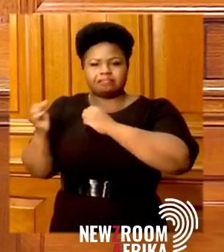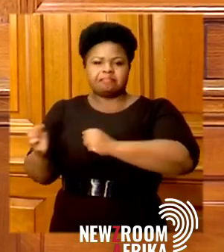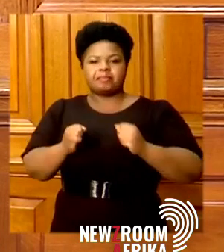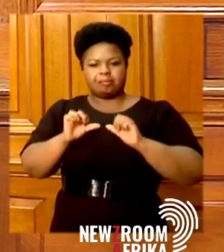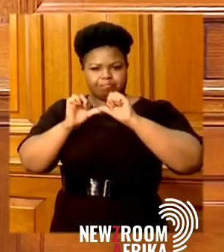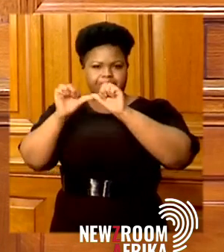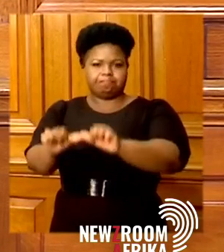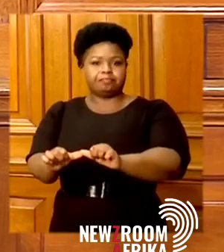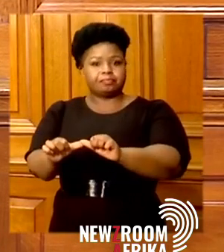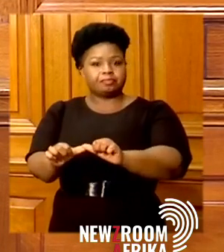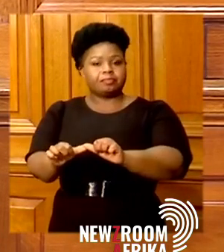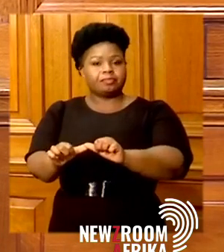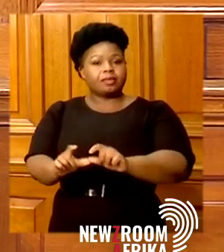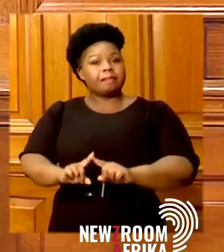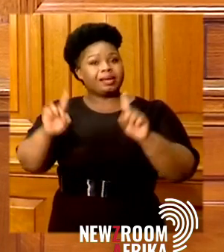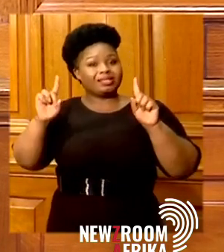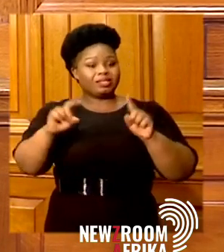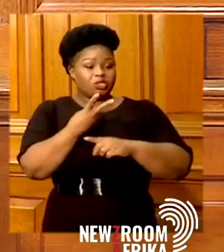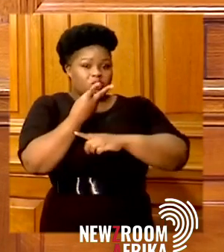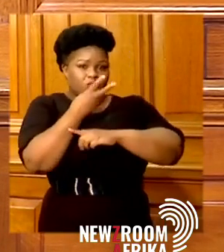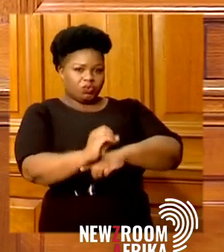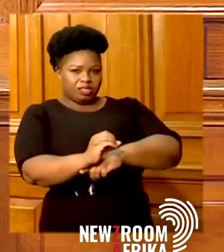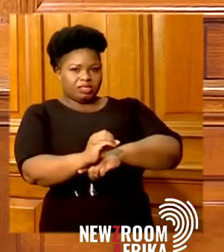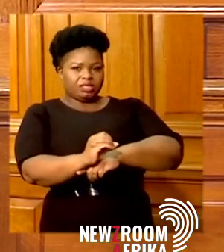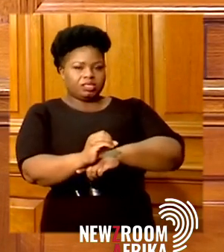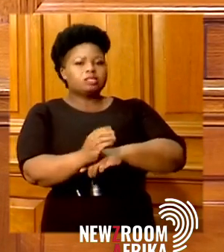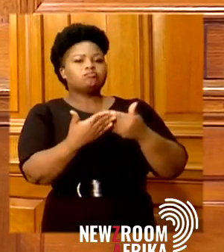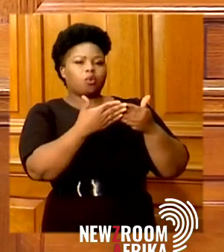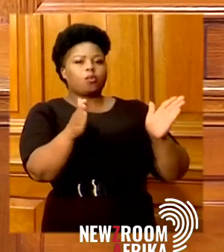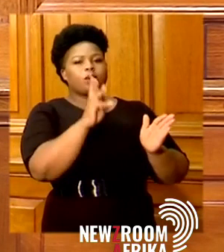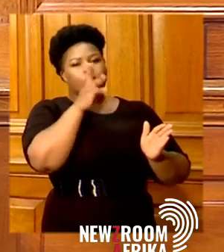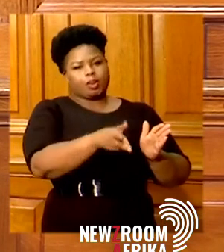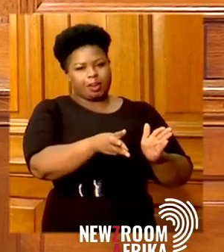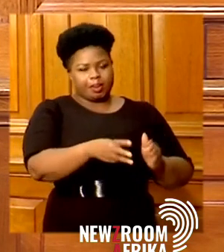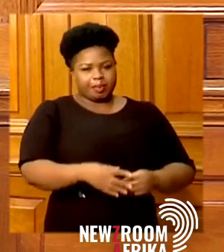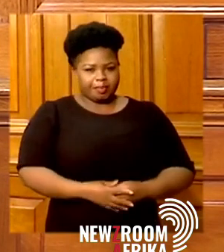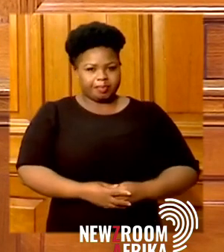closed, while the other 20 will remain open.